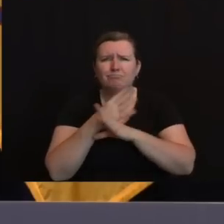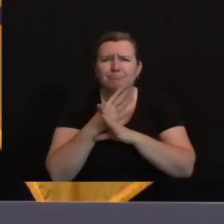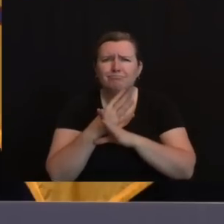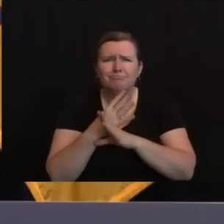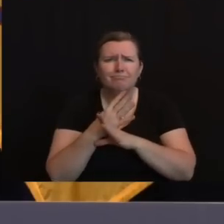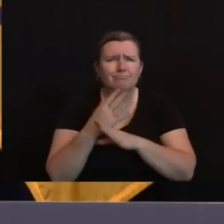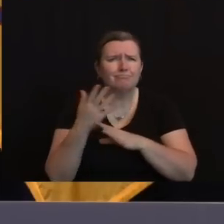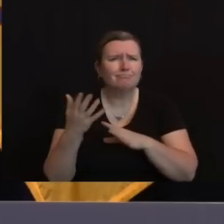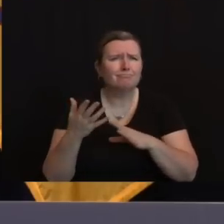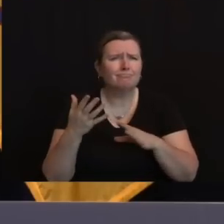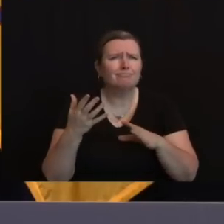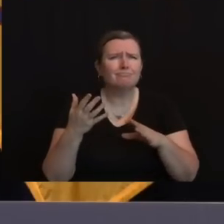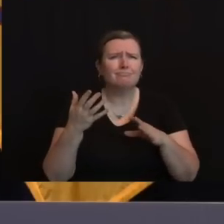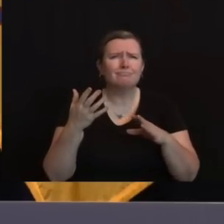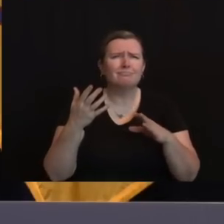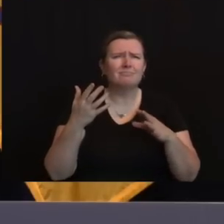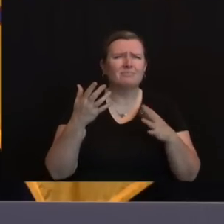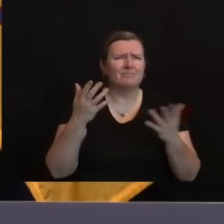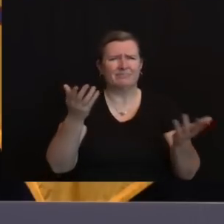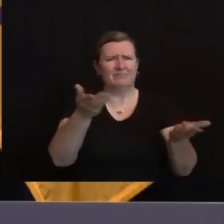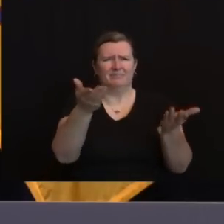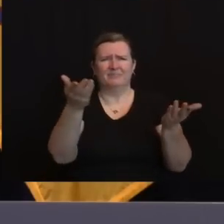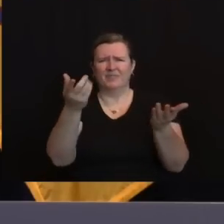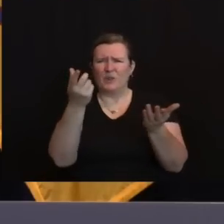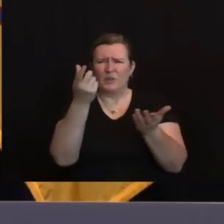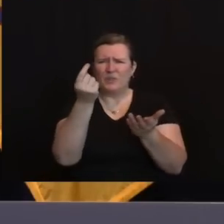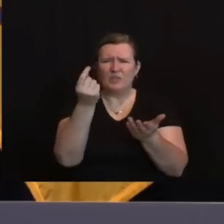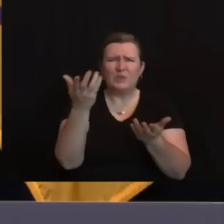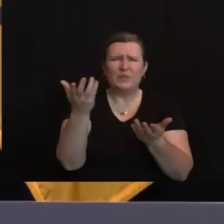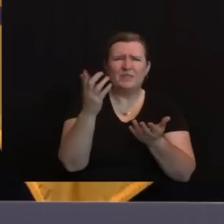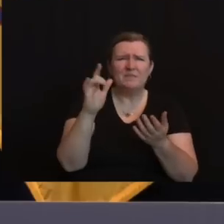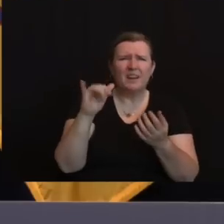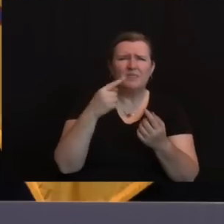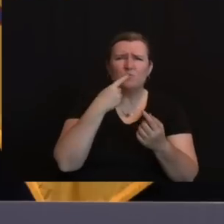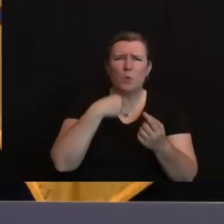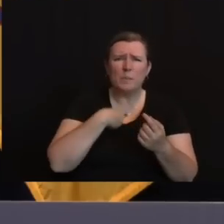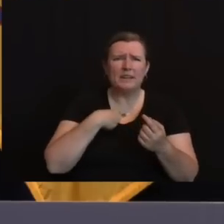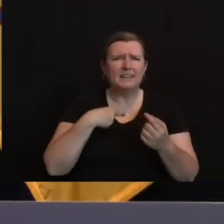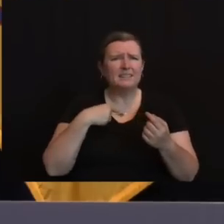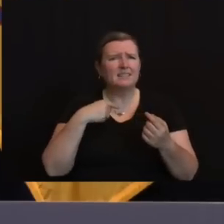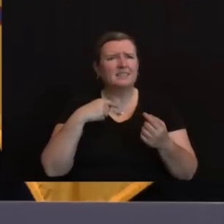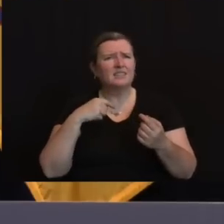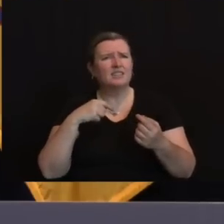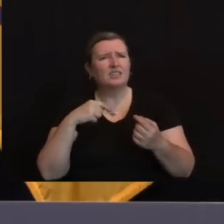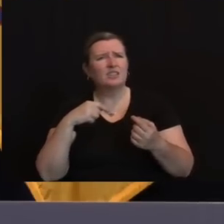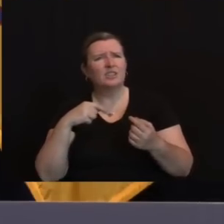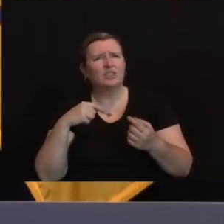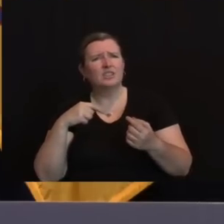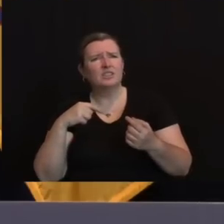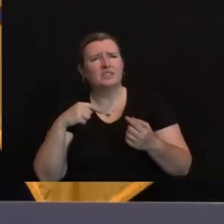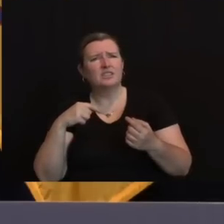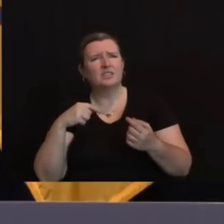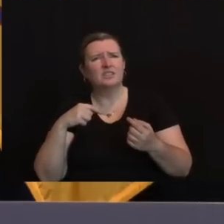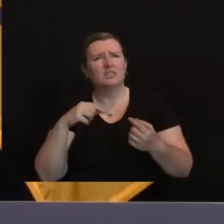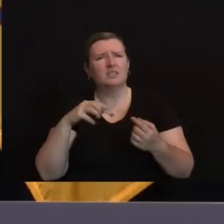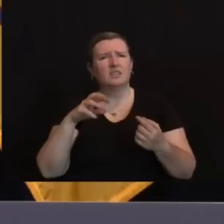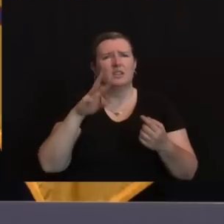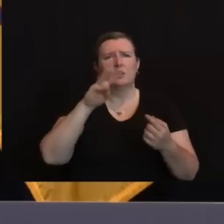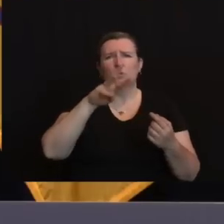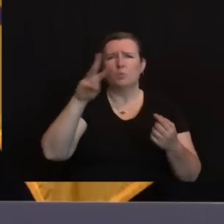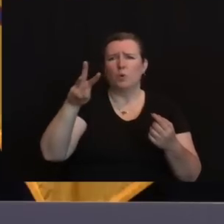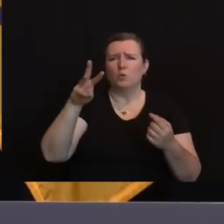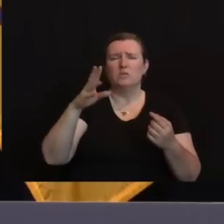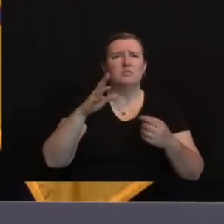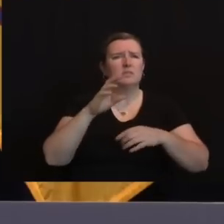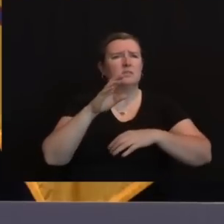July weekend? And you said yesterday you had switched the desk you used from Woodrow Wilson's desk. Where is that desk now? And how did you come to use